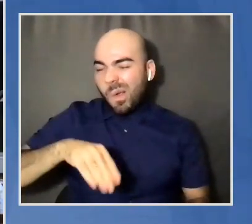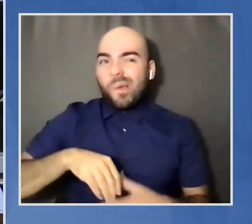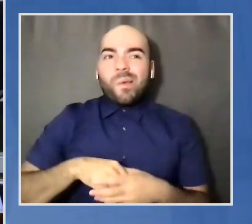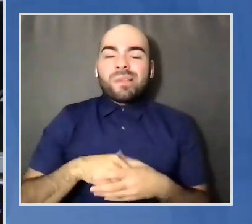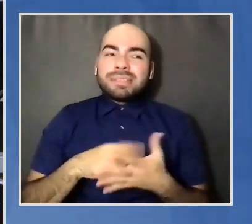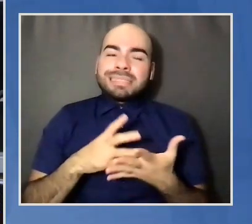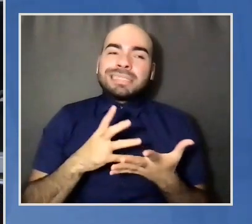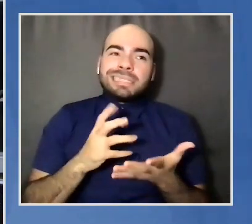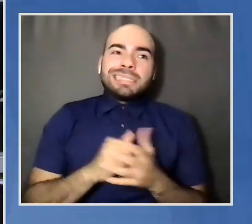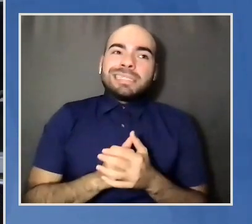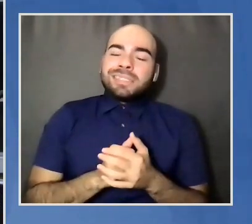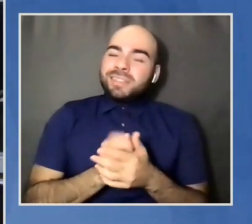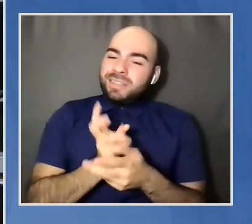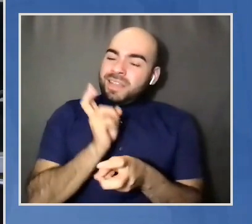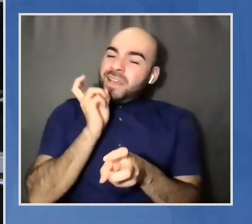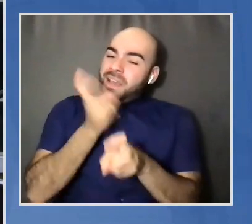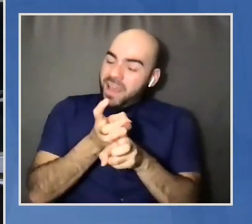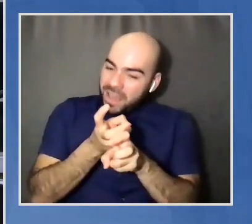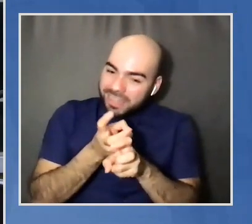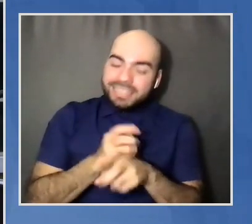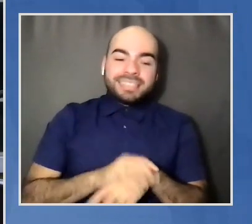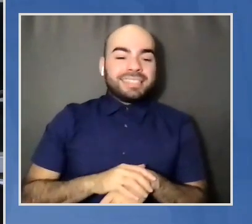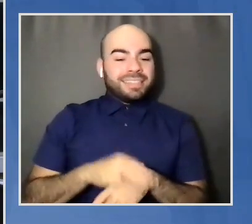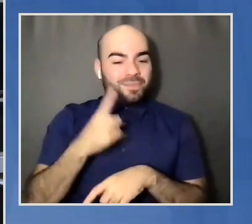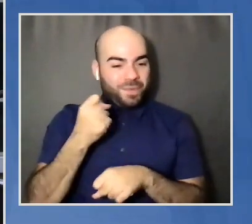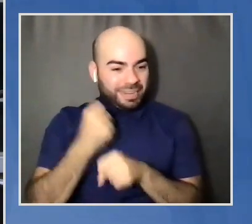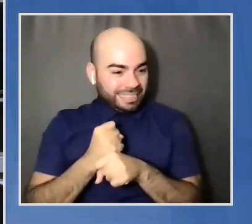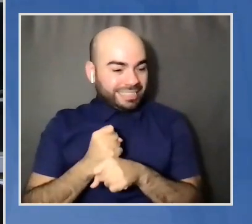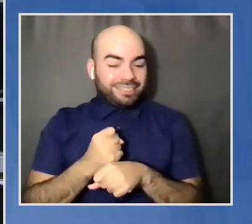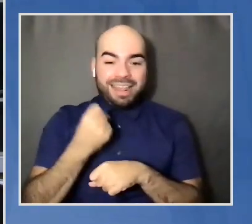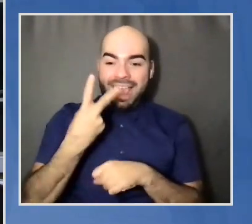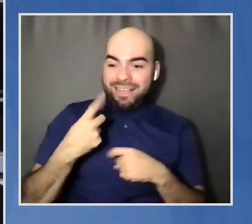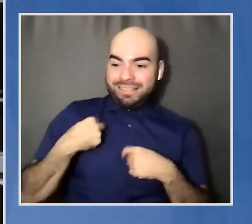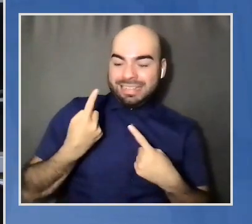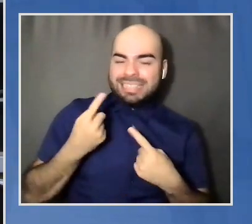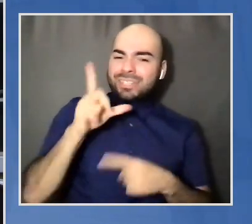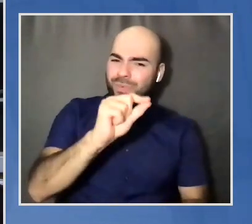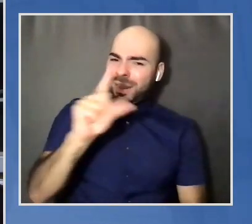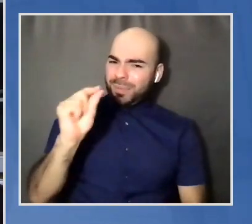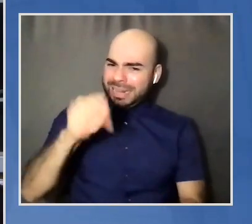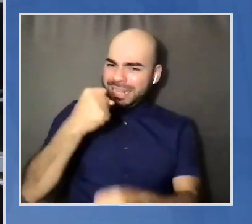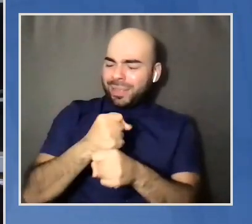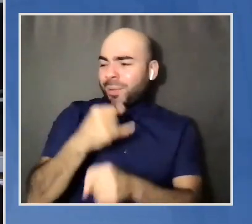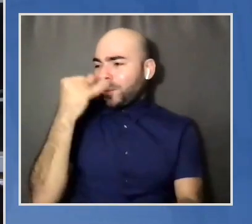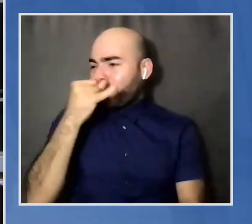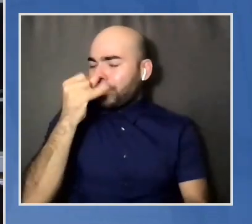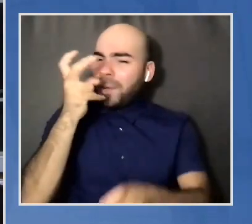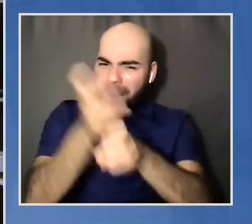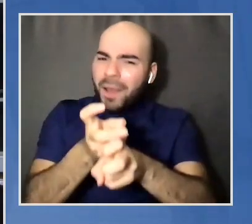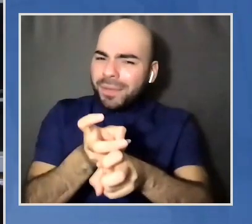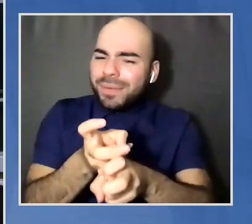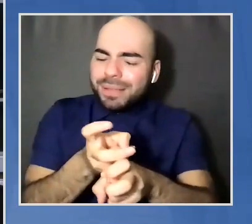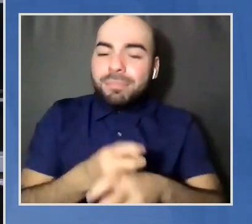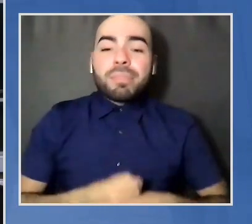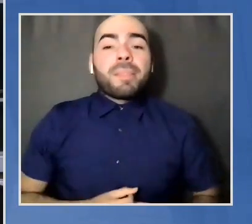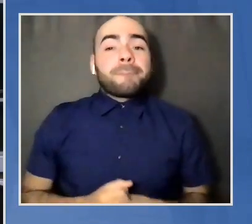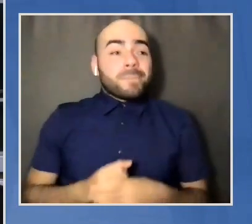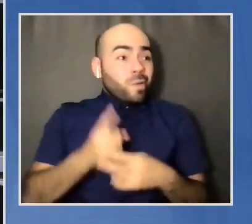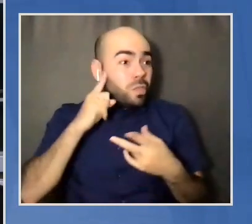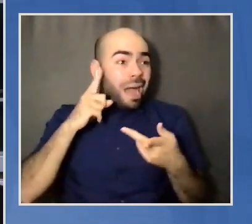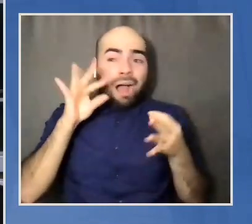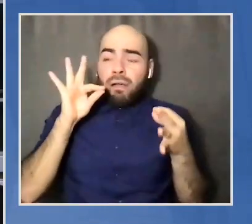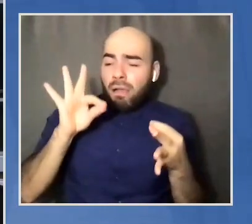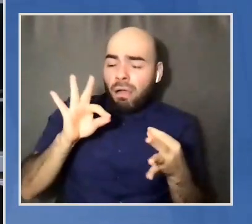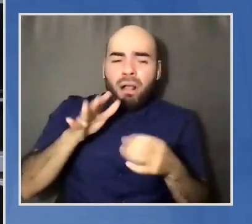been a rough year and a half, 2020 in particular. And when we thought the